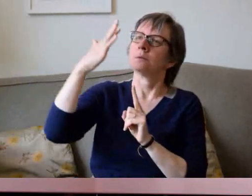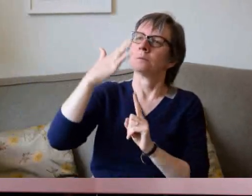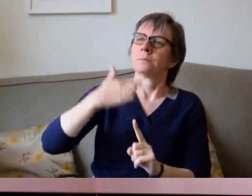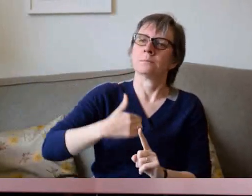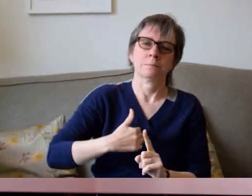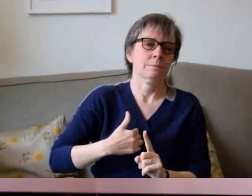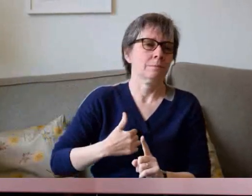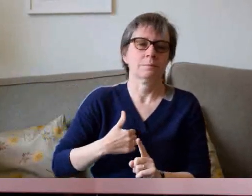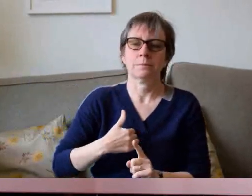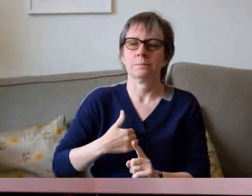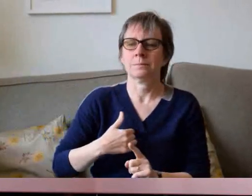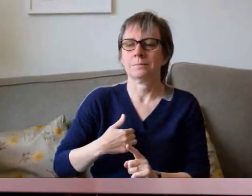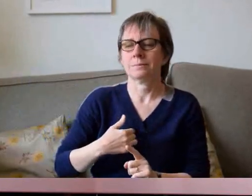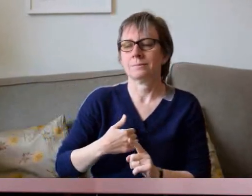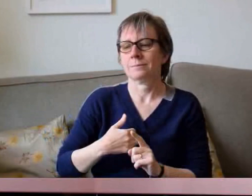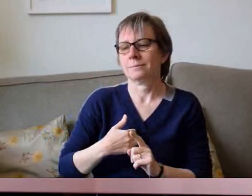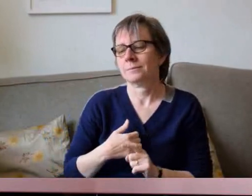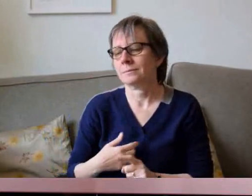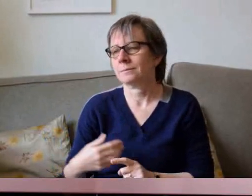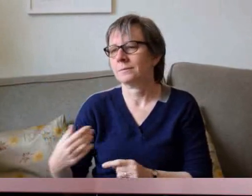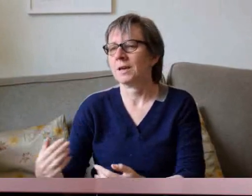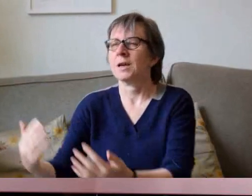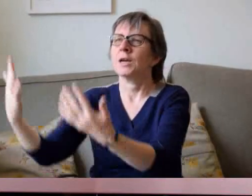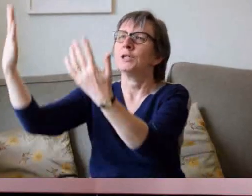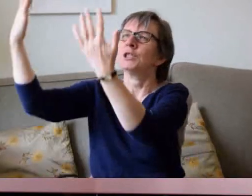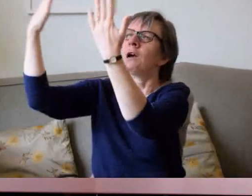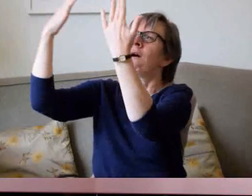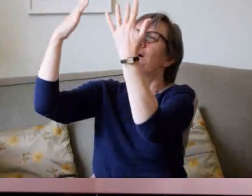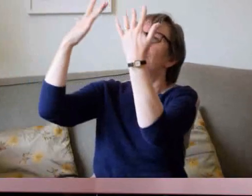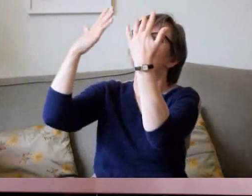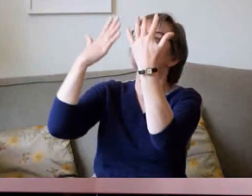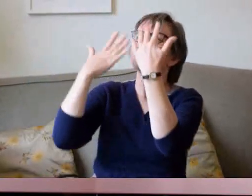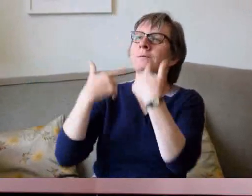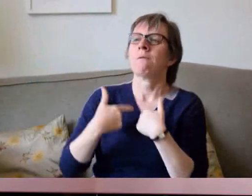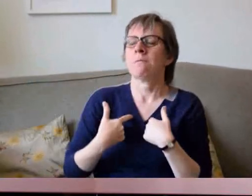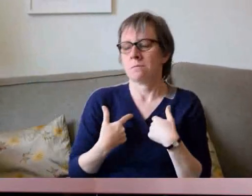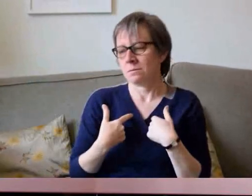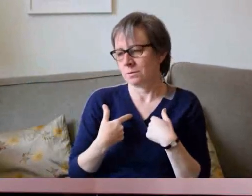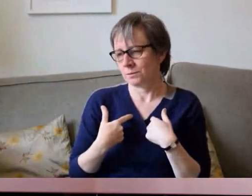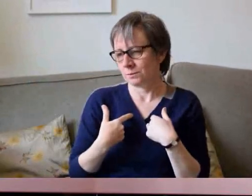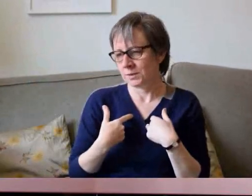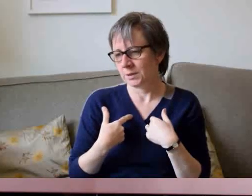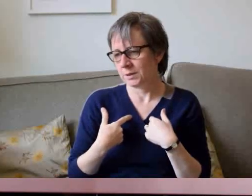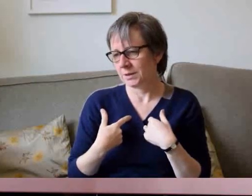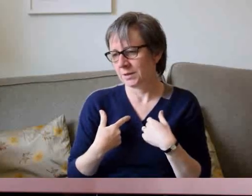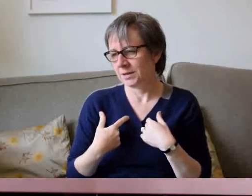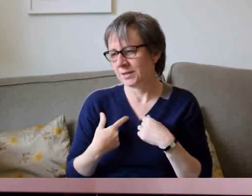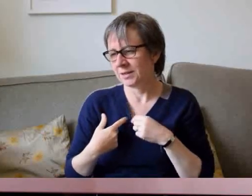Shine on.